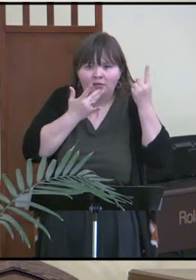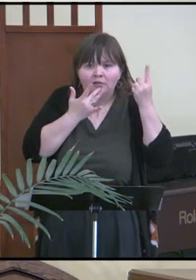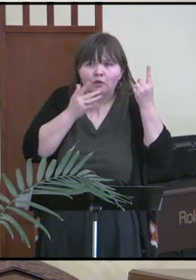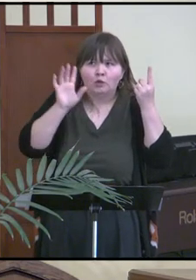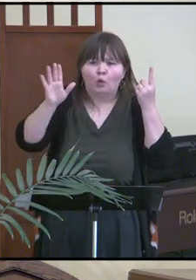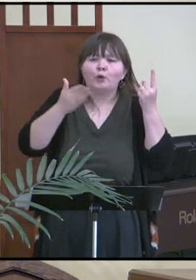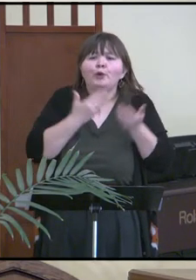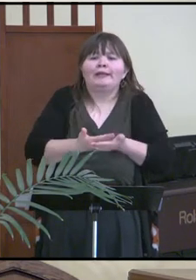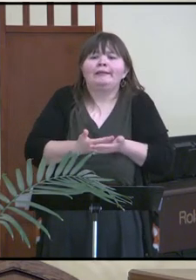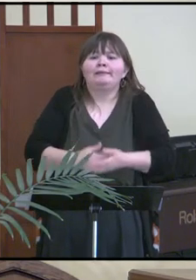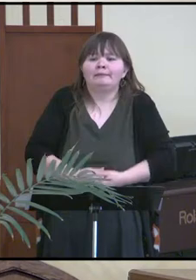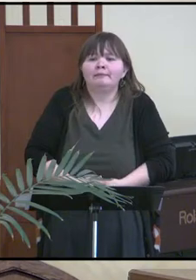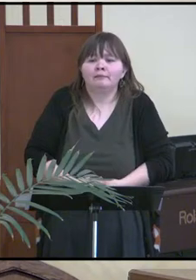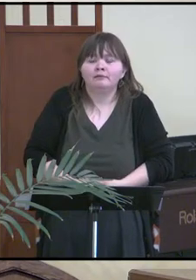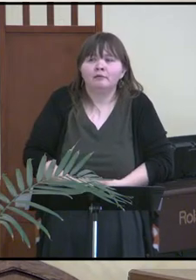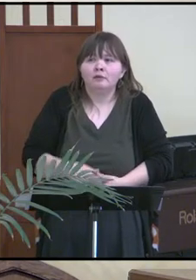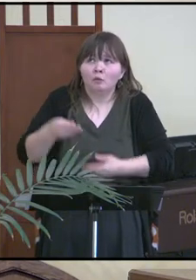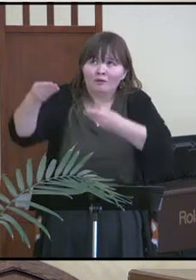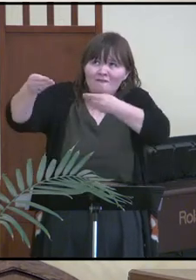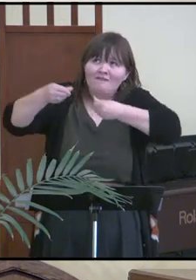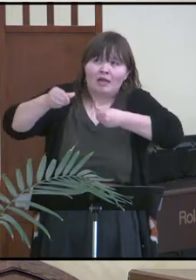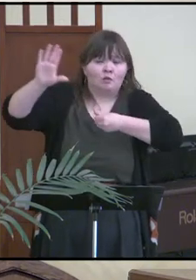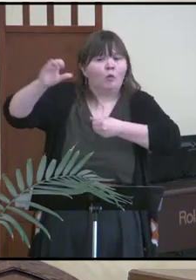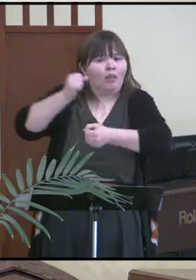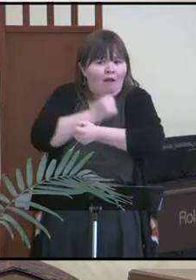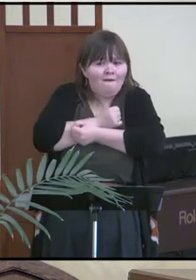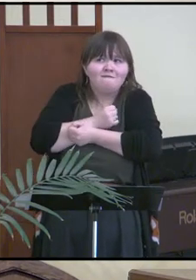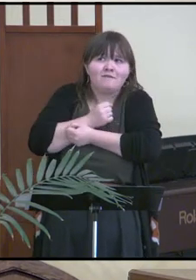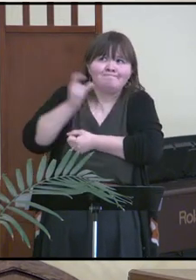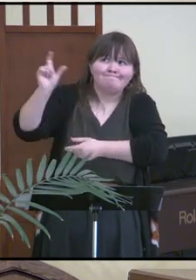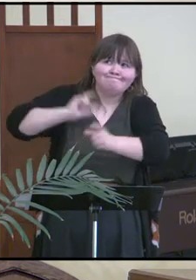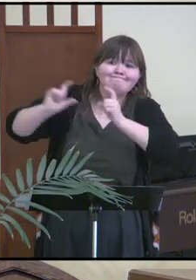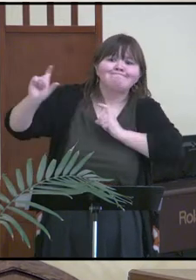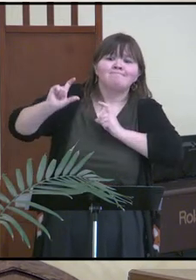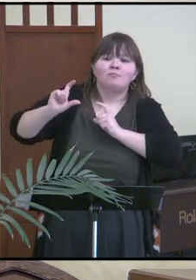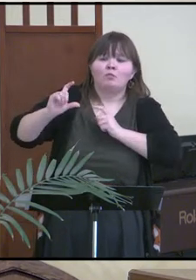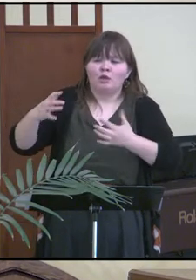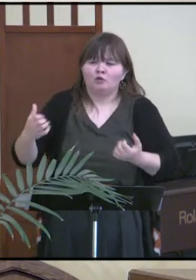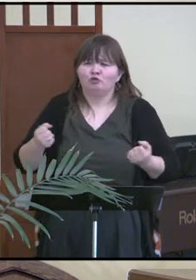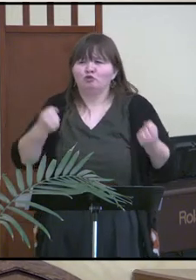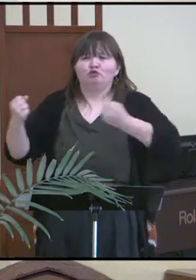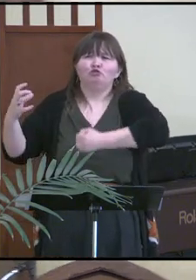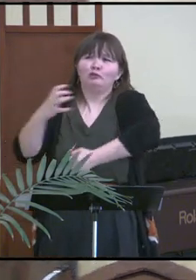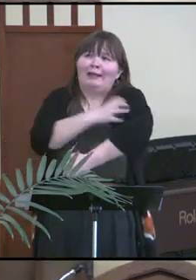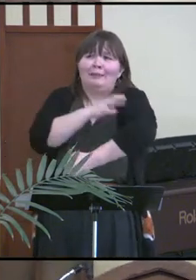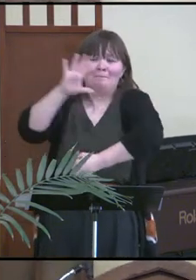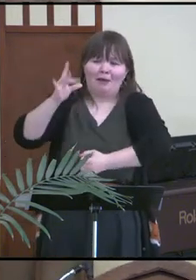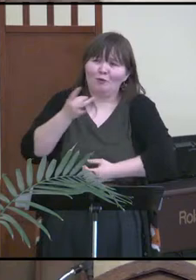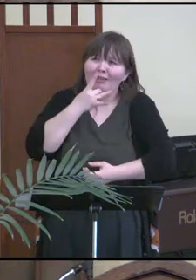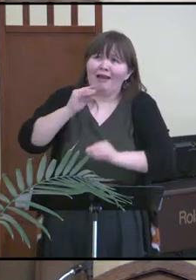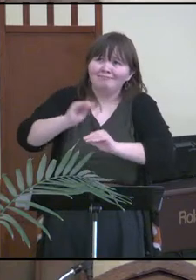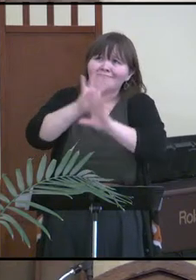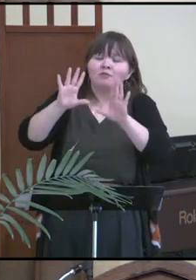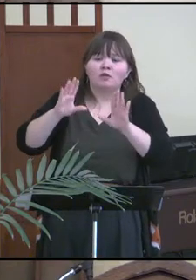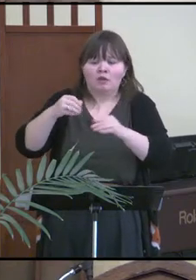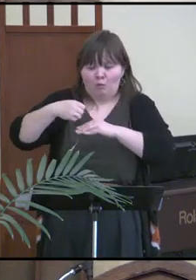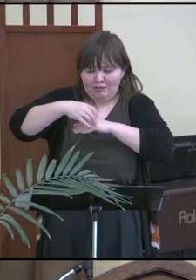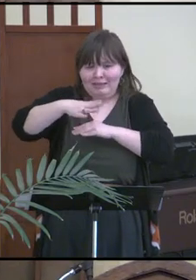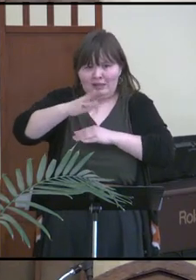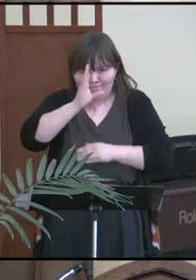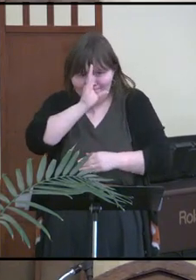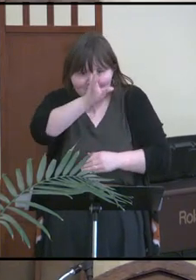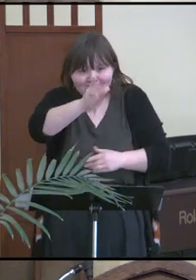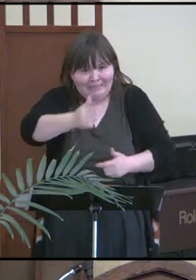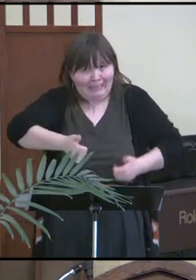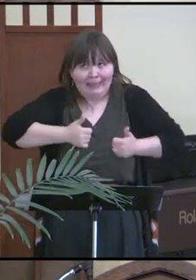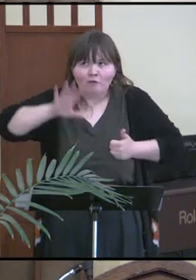goodness. We are fed by your love. We are strengthened by your life. We are sent forth into this world to live your way